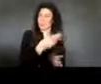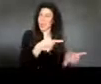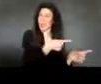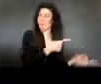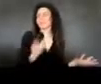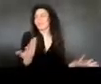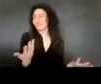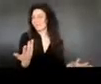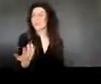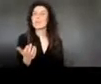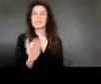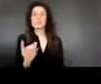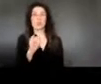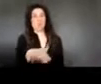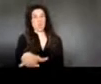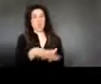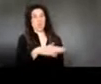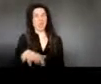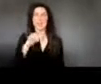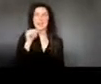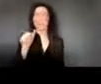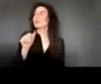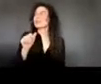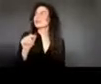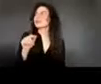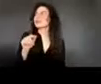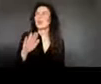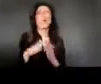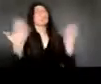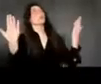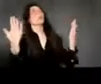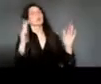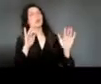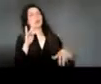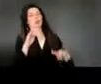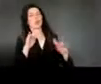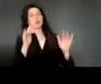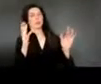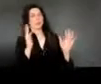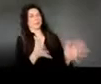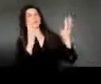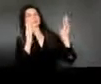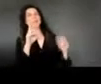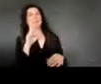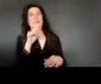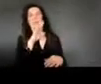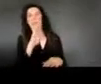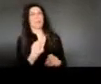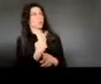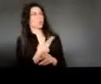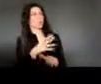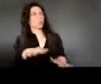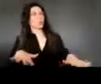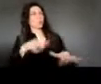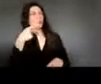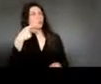open, unused urban prairie that just happens to exist. I think it's important